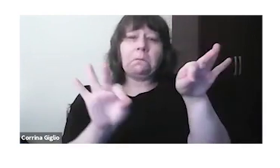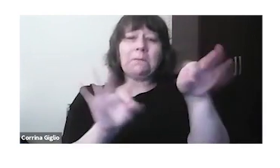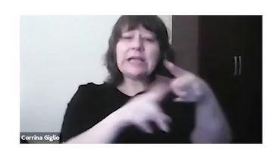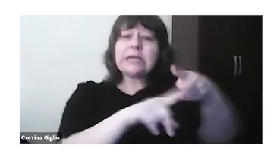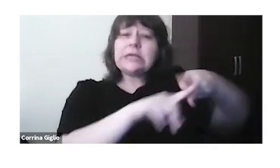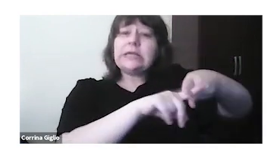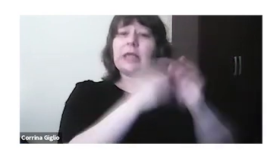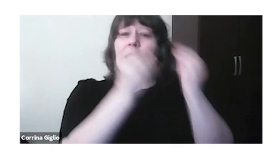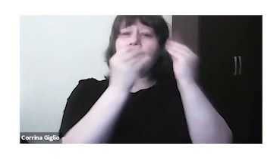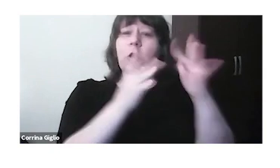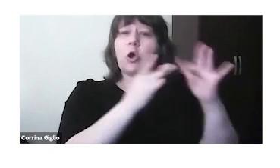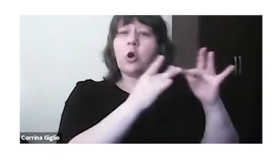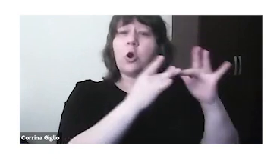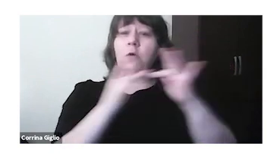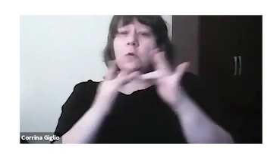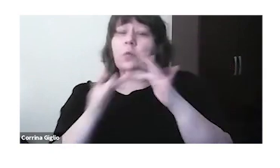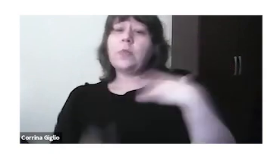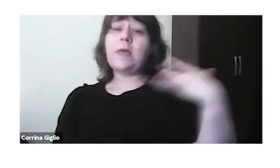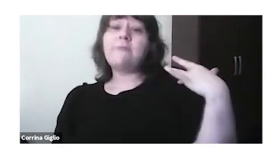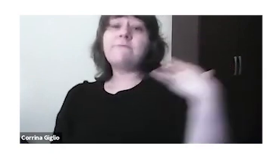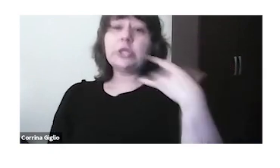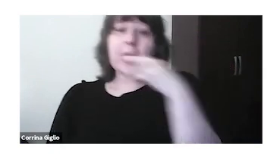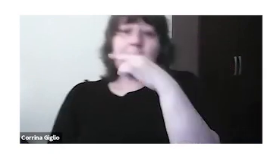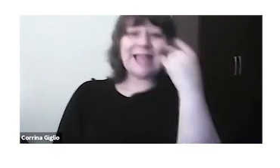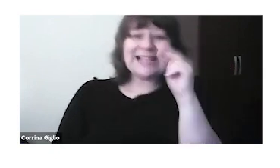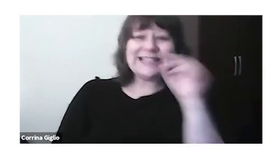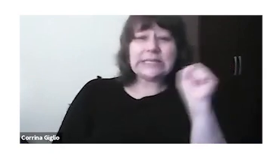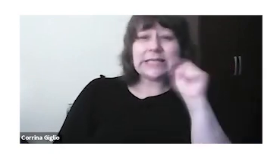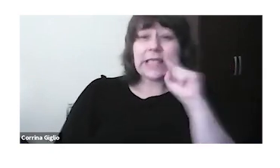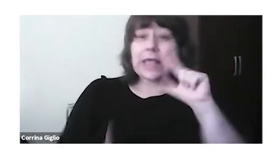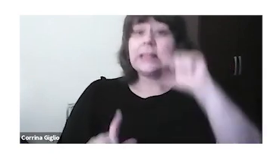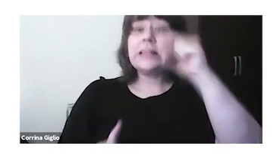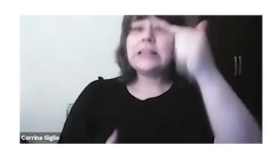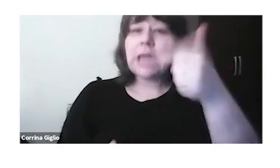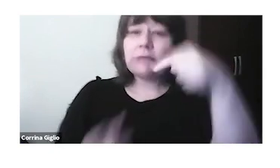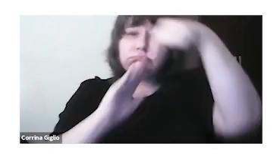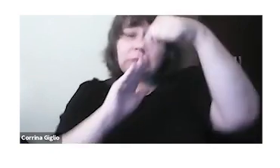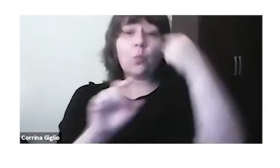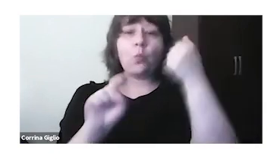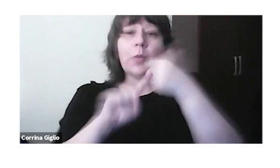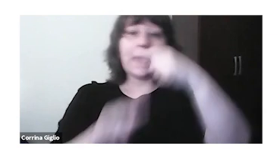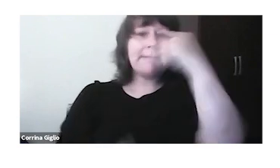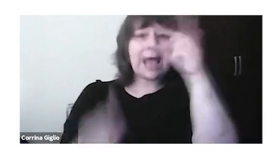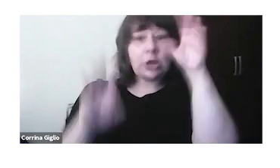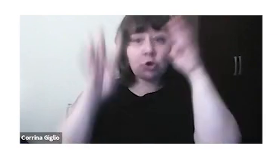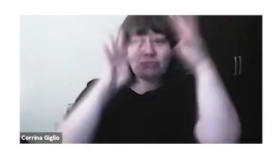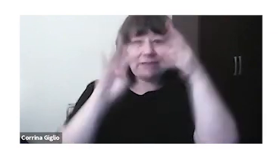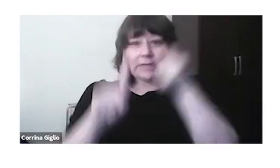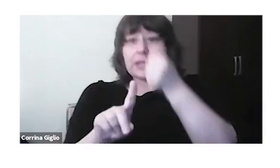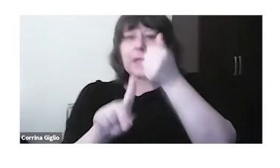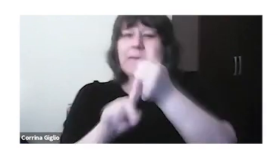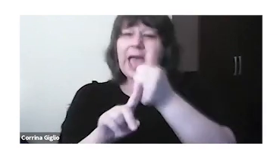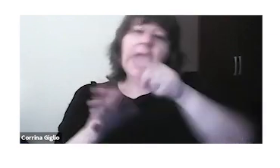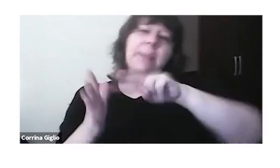information about fashion and Blackness. Then we want to go into Black creative impact, so some defining characteristics